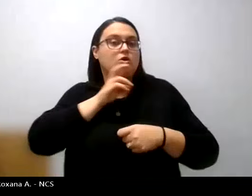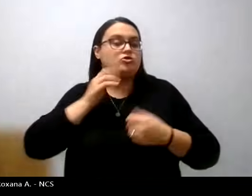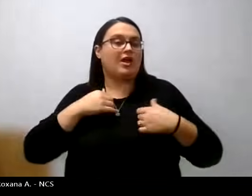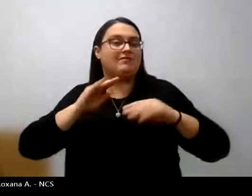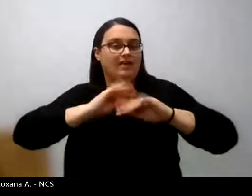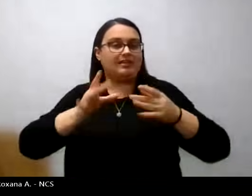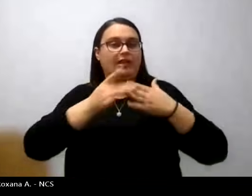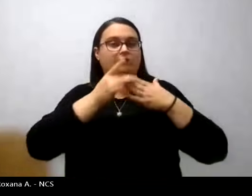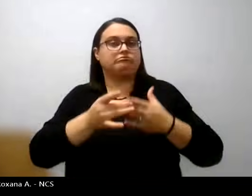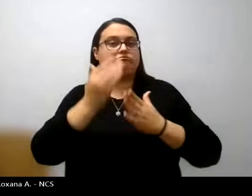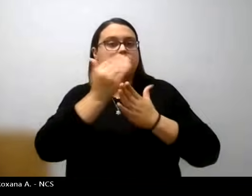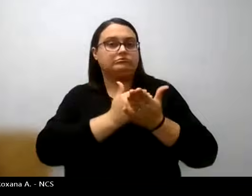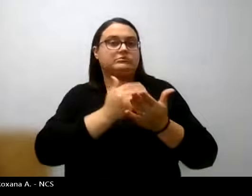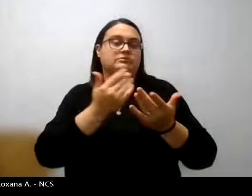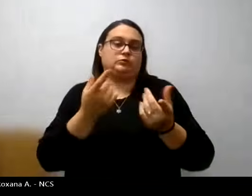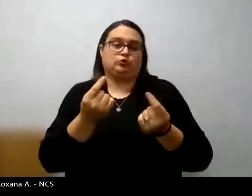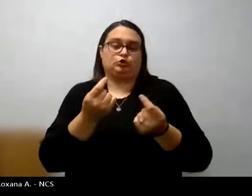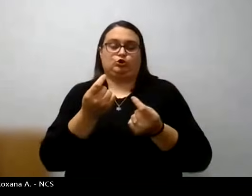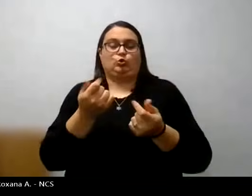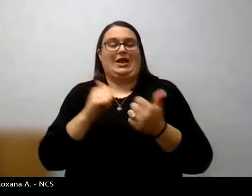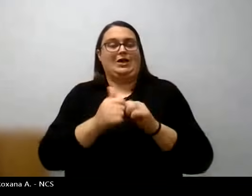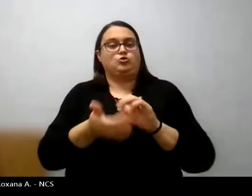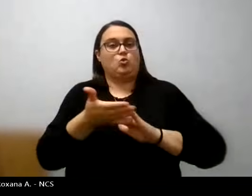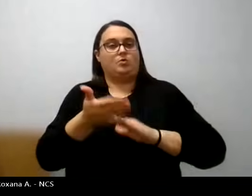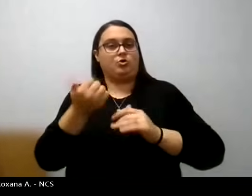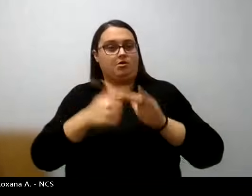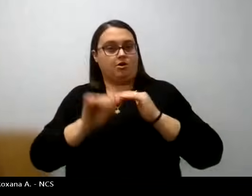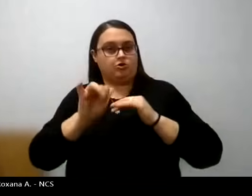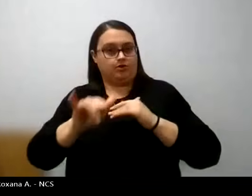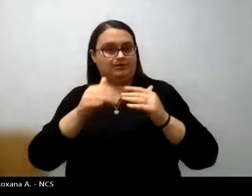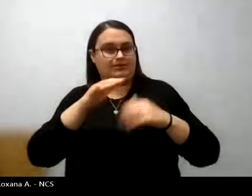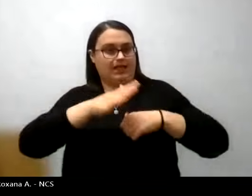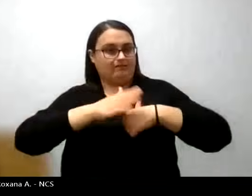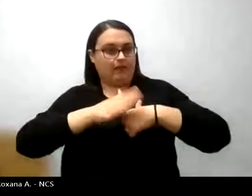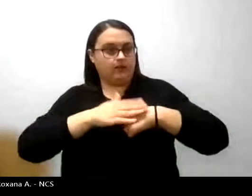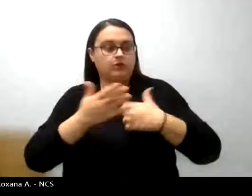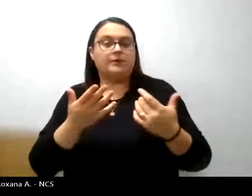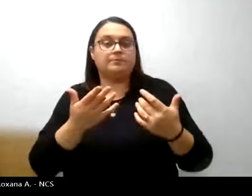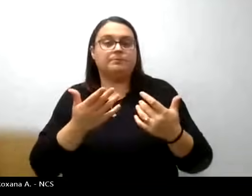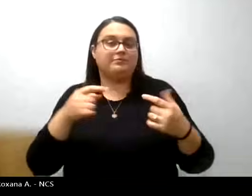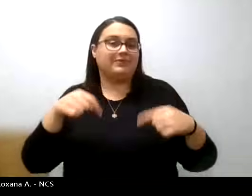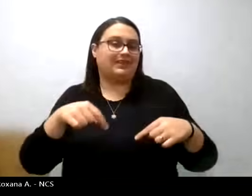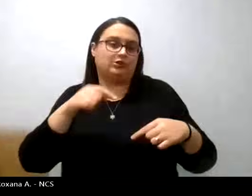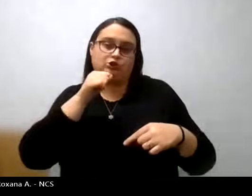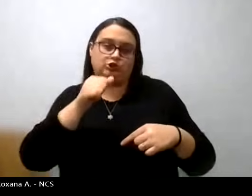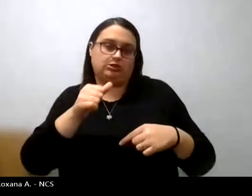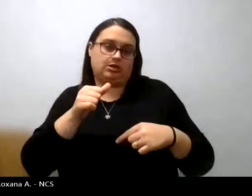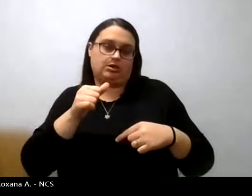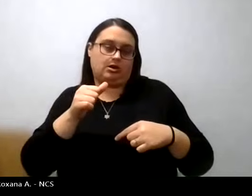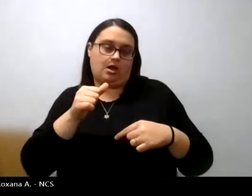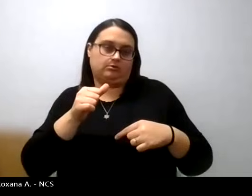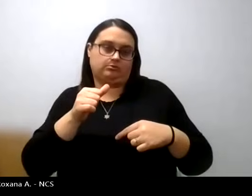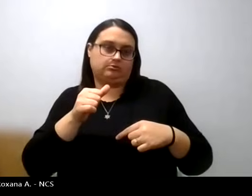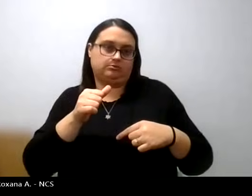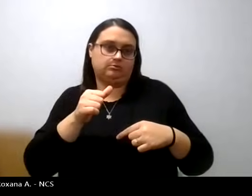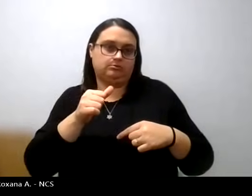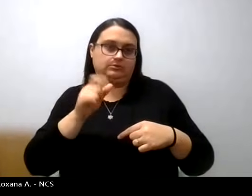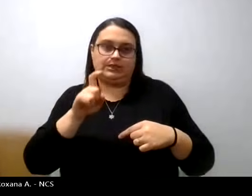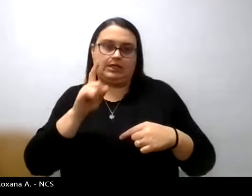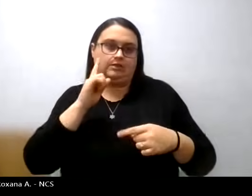guidance about how to operate under an advisory. But this in and of itself should not be a reason for restaurants to close.